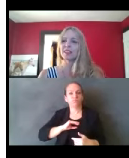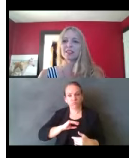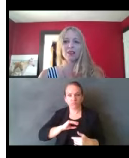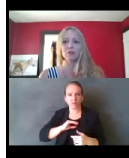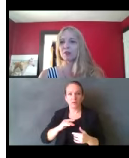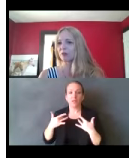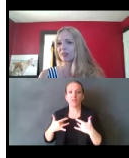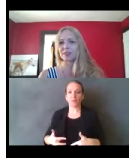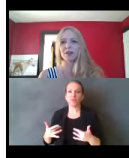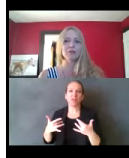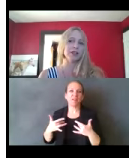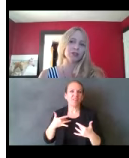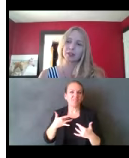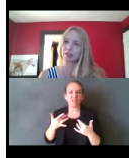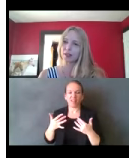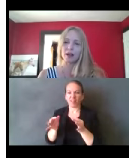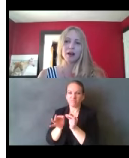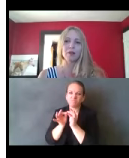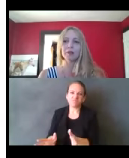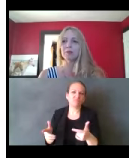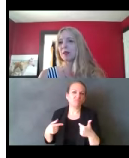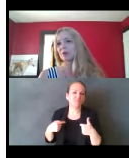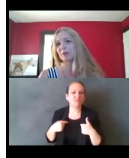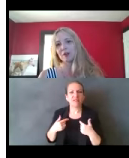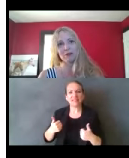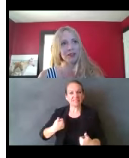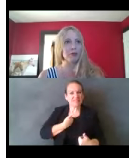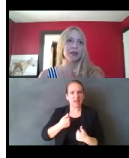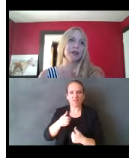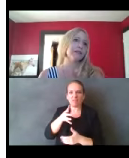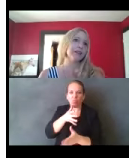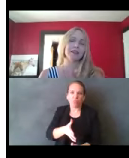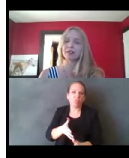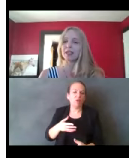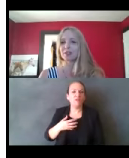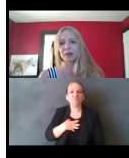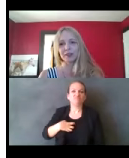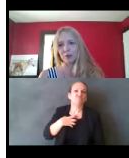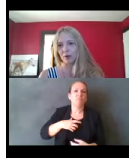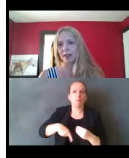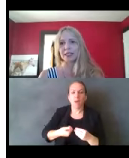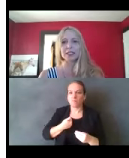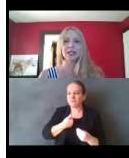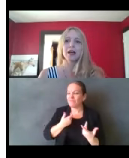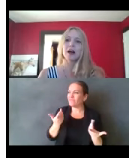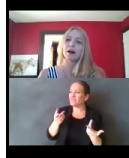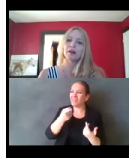depression. Self-loathing, self-hatred. People might be better off without me. I can't do anything